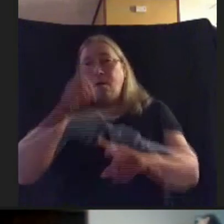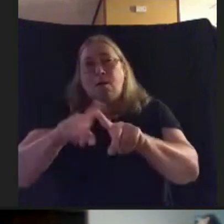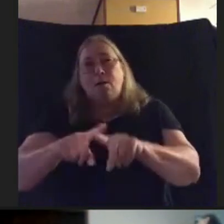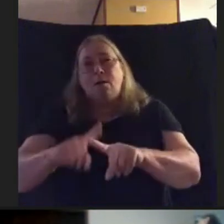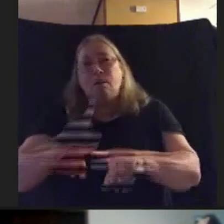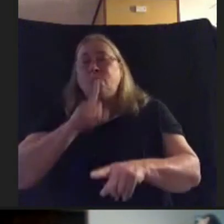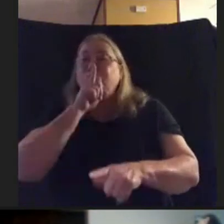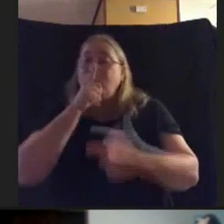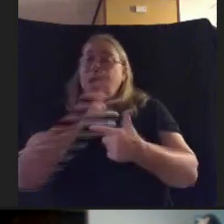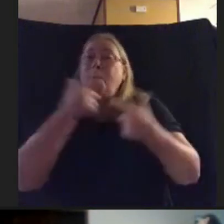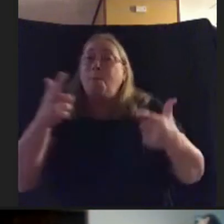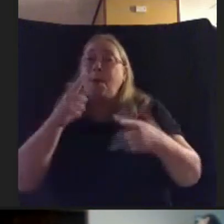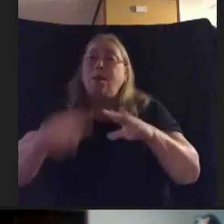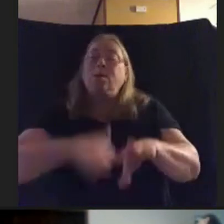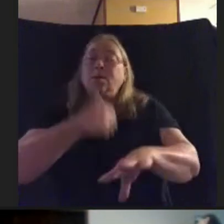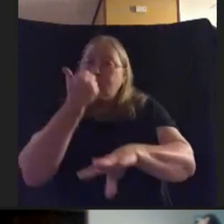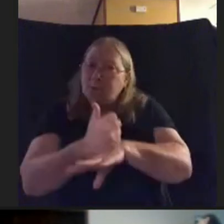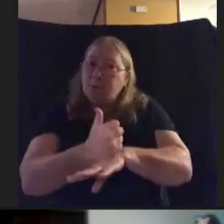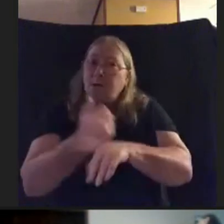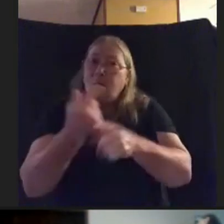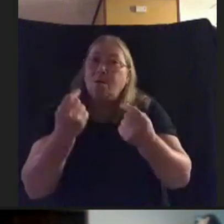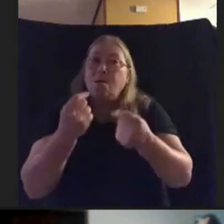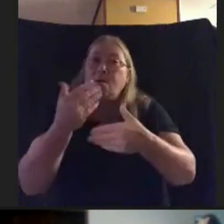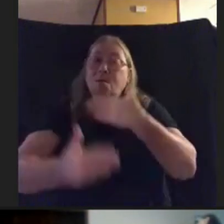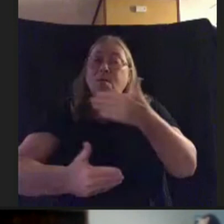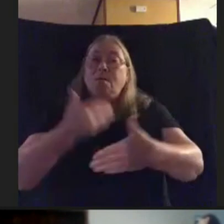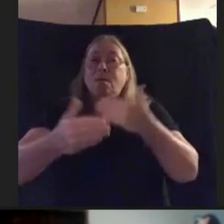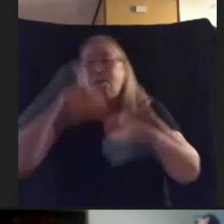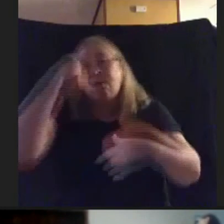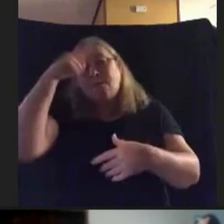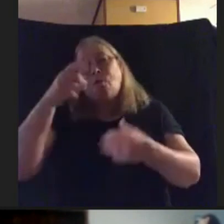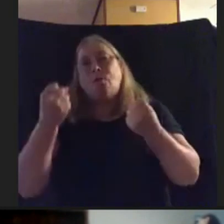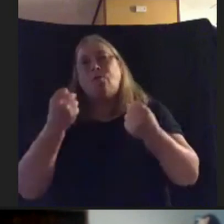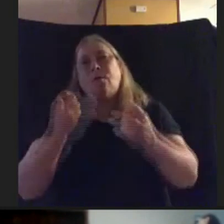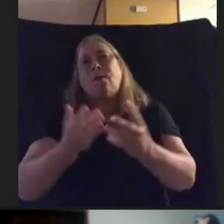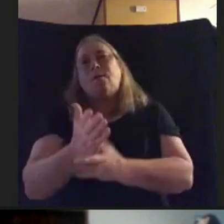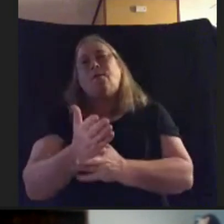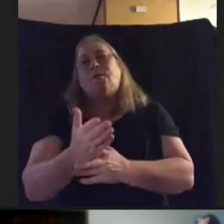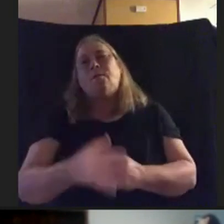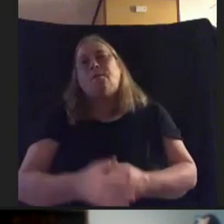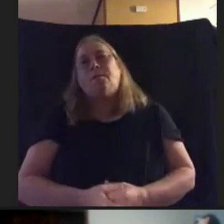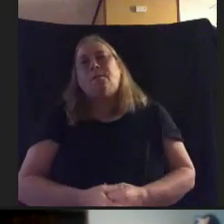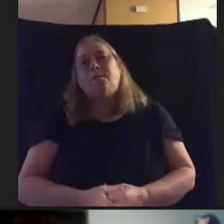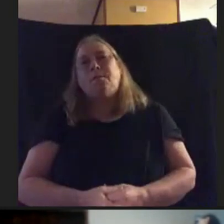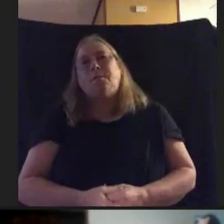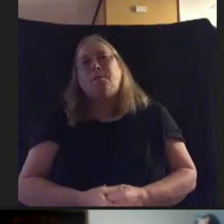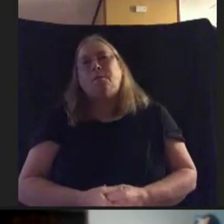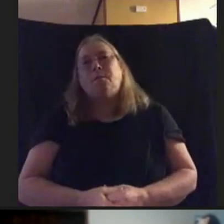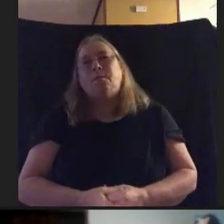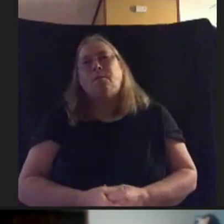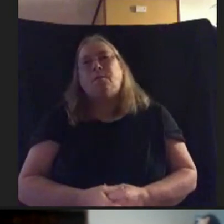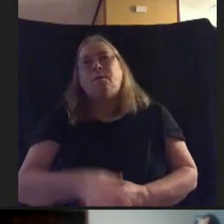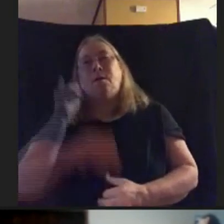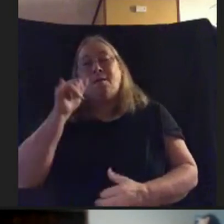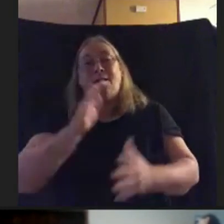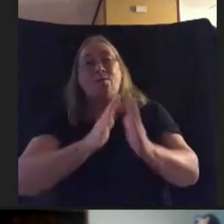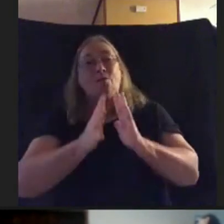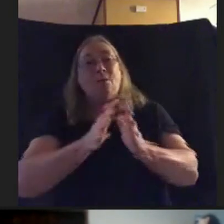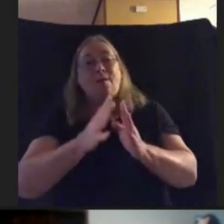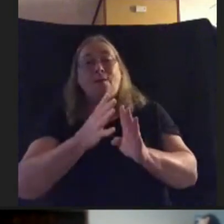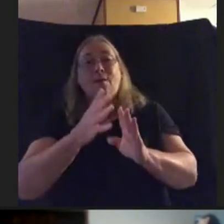to set up a drive-through. I've had people ask me over and over again, why didn't you go to the medical mall? And it really, for the traffic flow, it's just not possible.